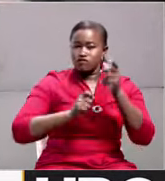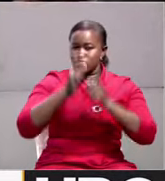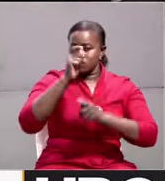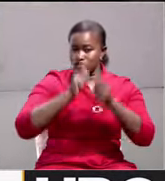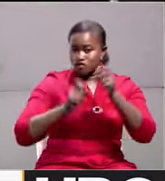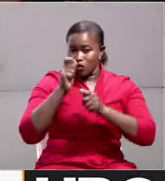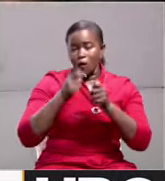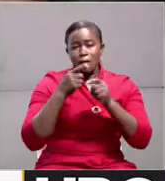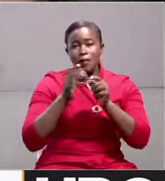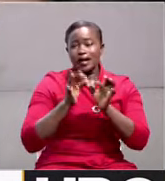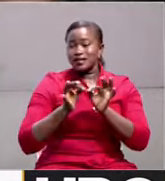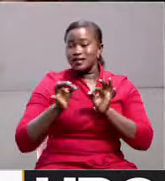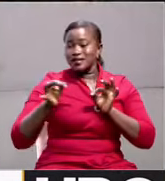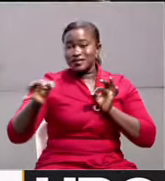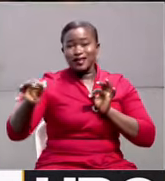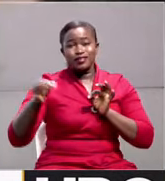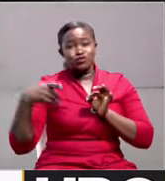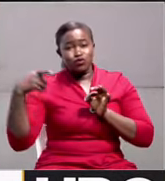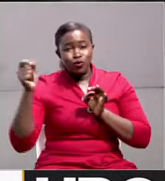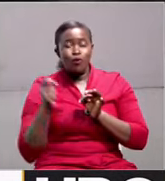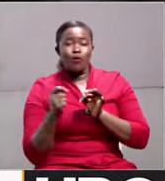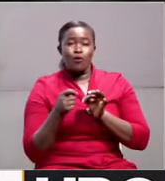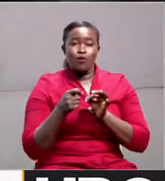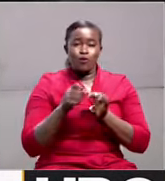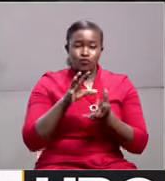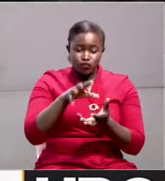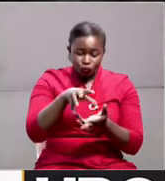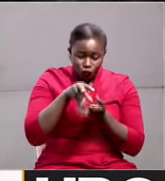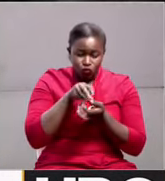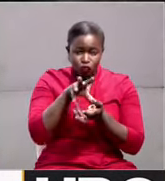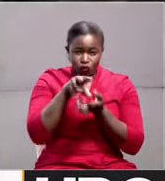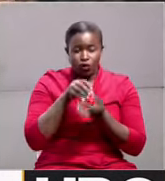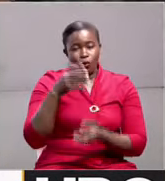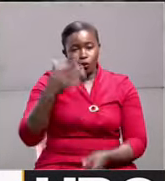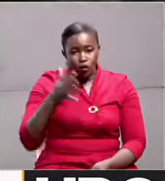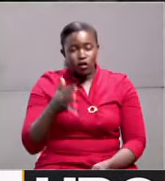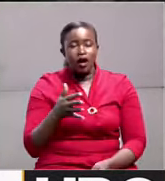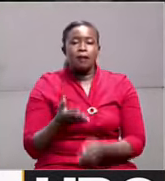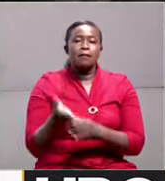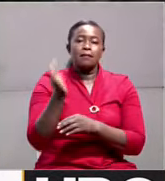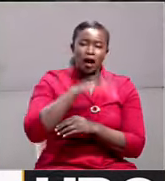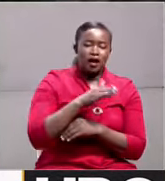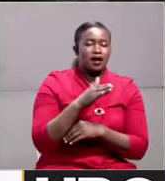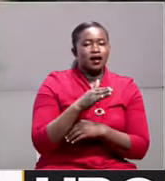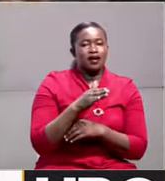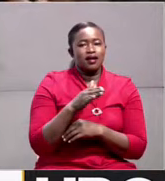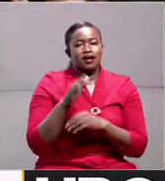konka distance egyo y'okuza kunywa amaizi kurugayo so tuzi okutuhereza gi